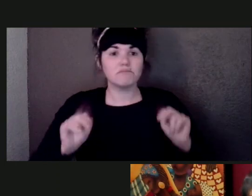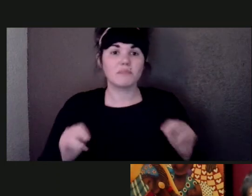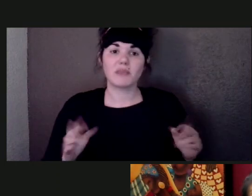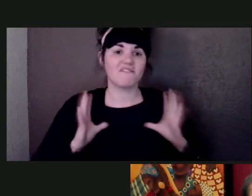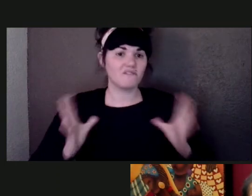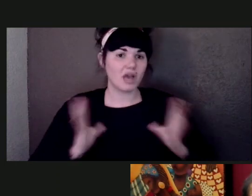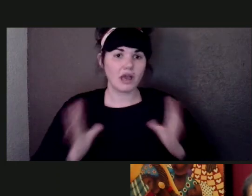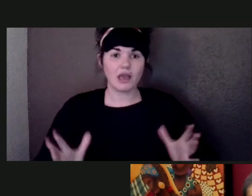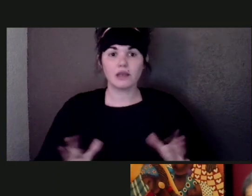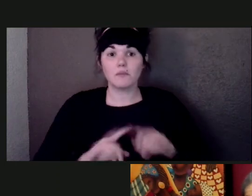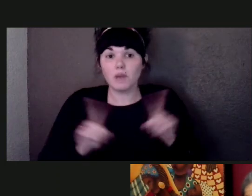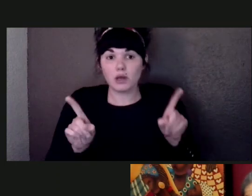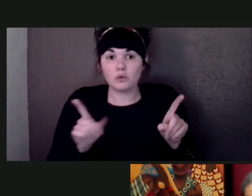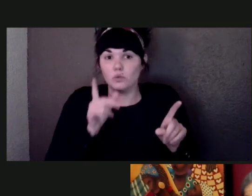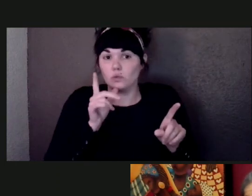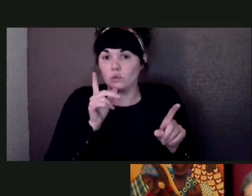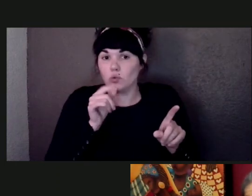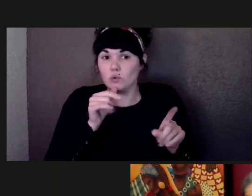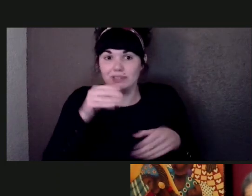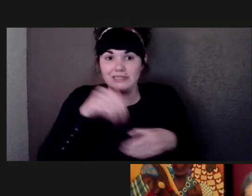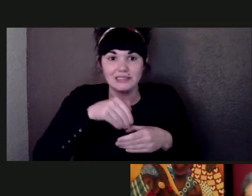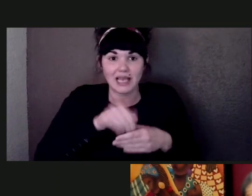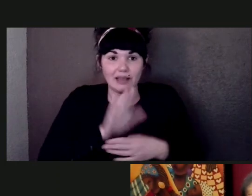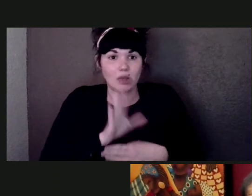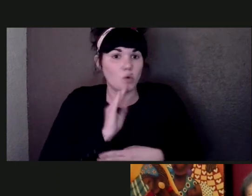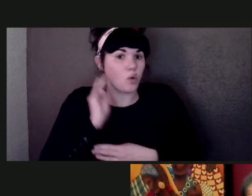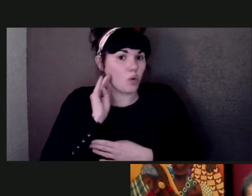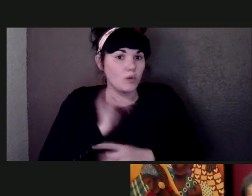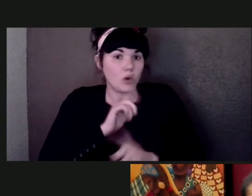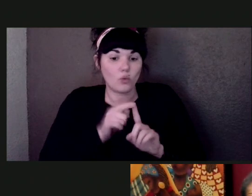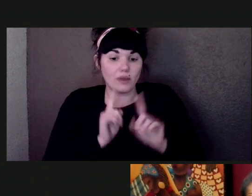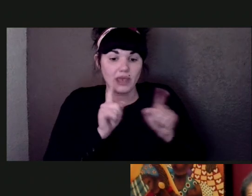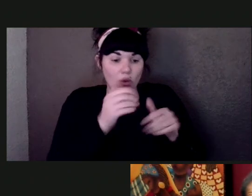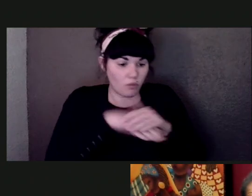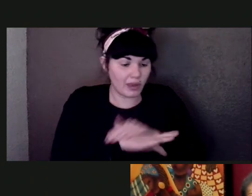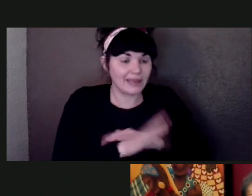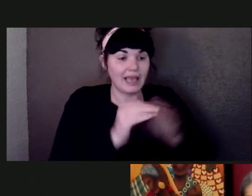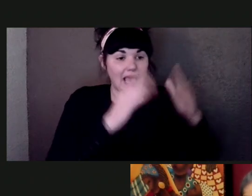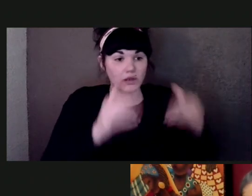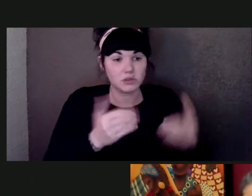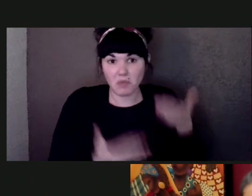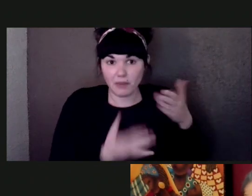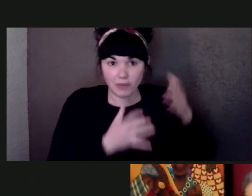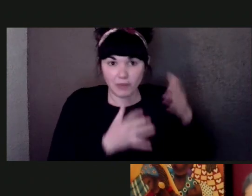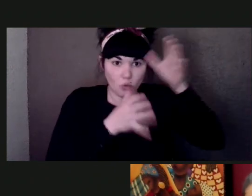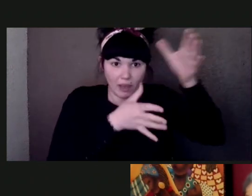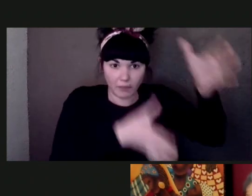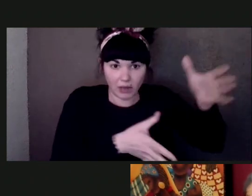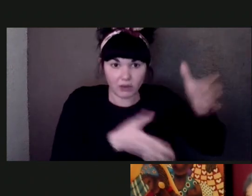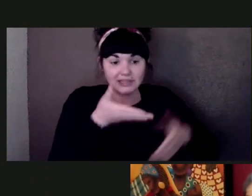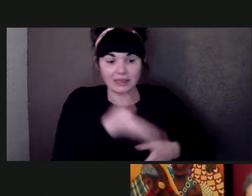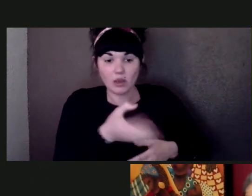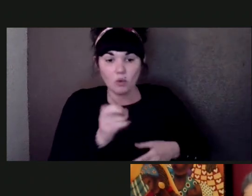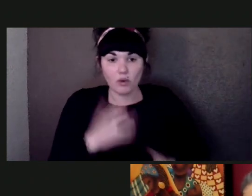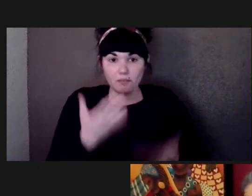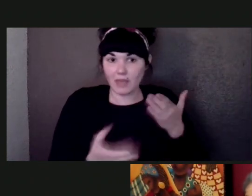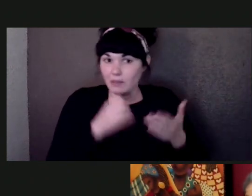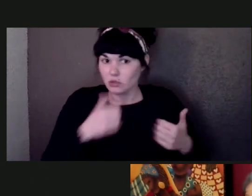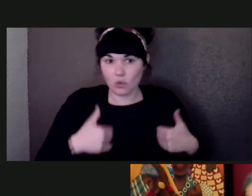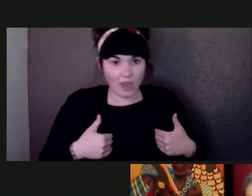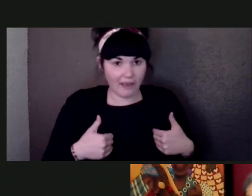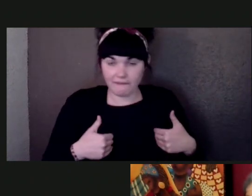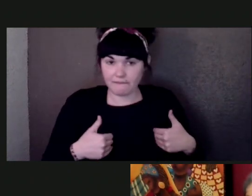or, uh, their environments where they may not have all of the safety precautions in place. And, um, we just wanted to make sure that